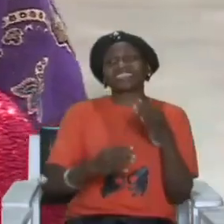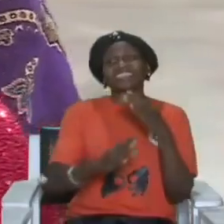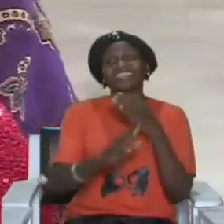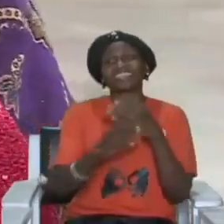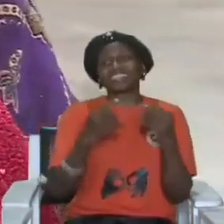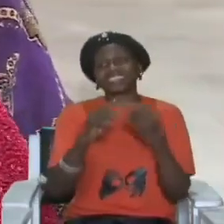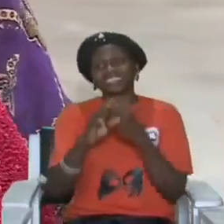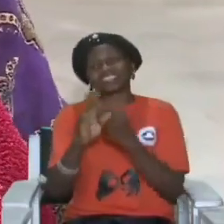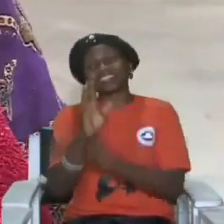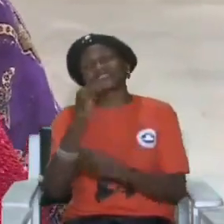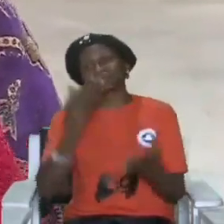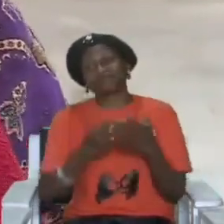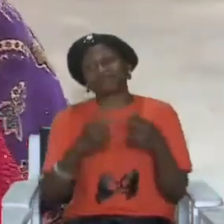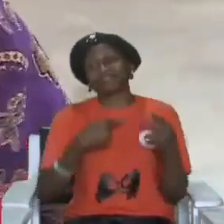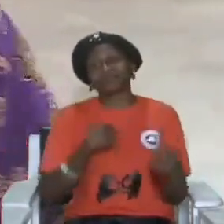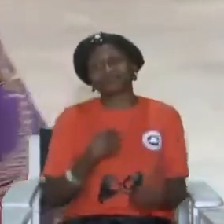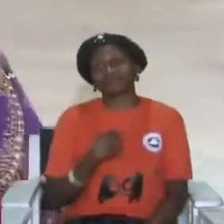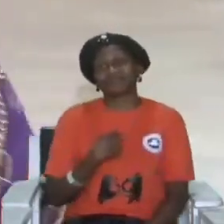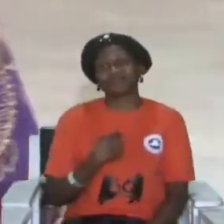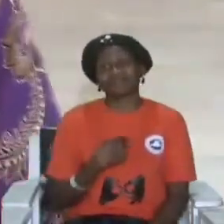Oluwa dara si mi o.